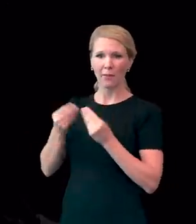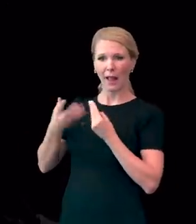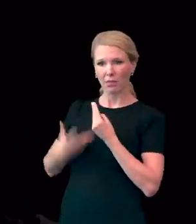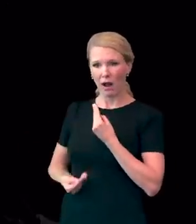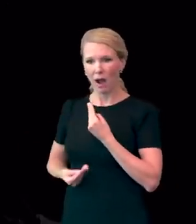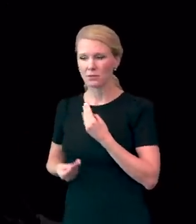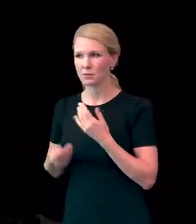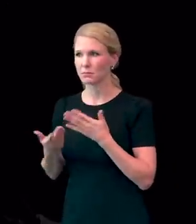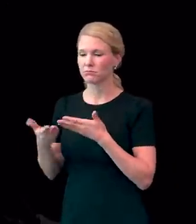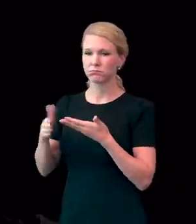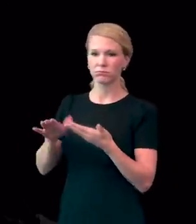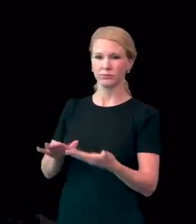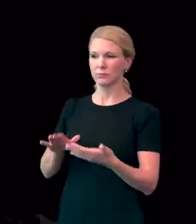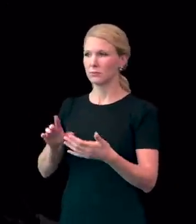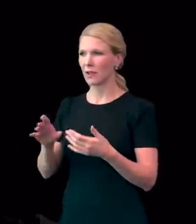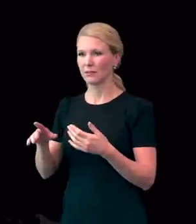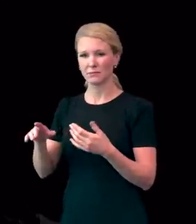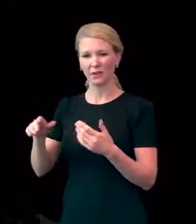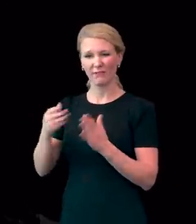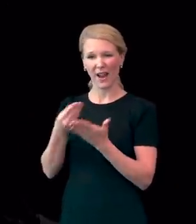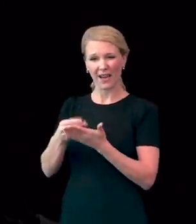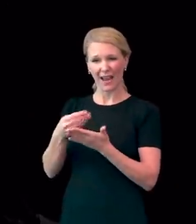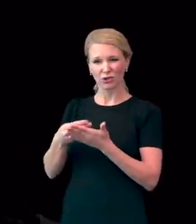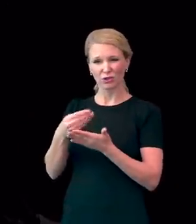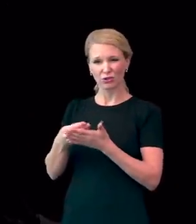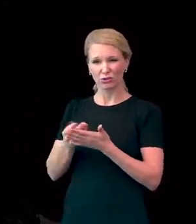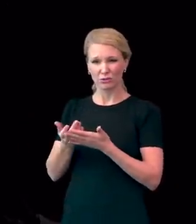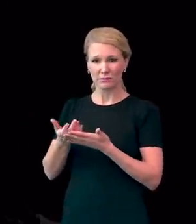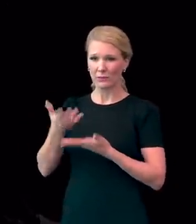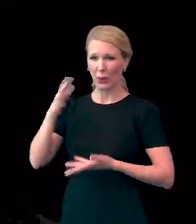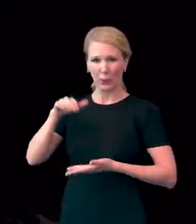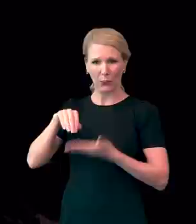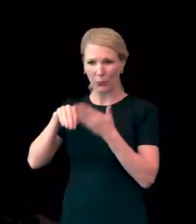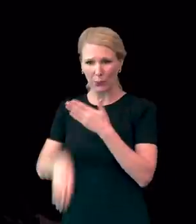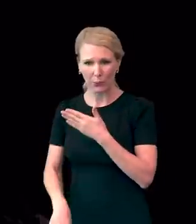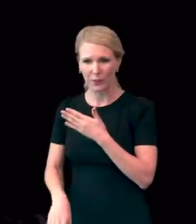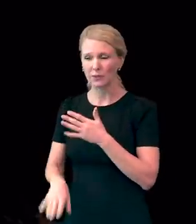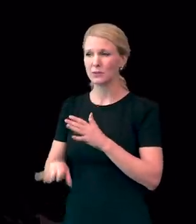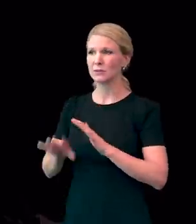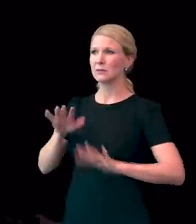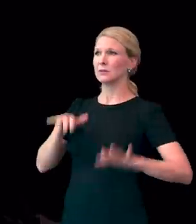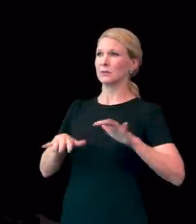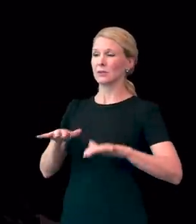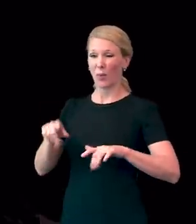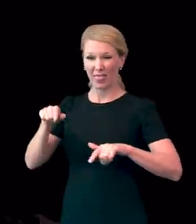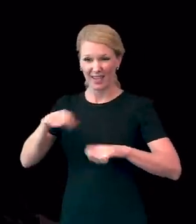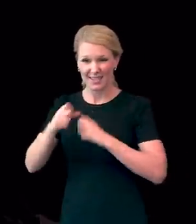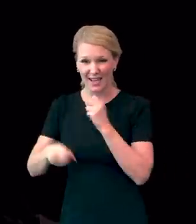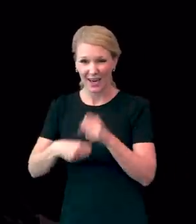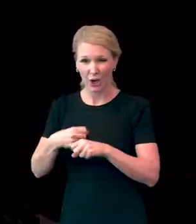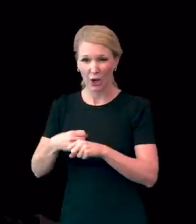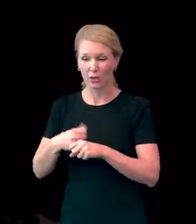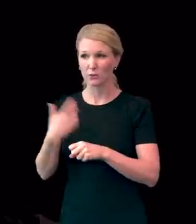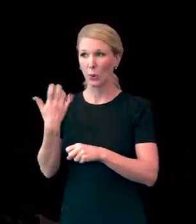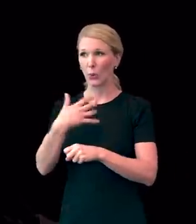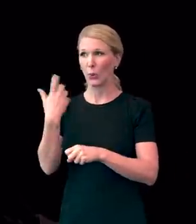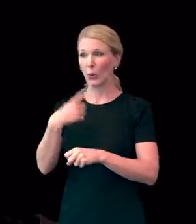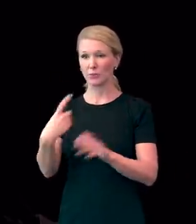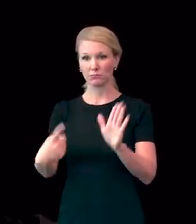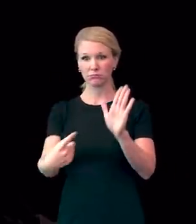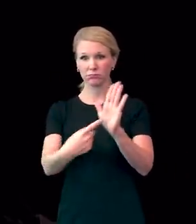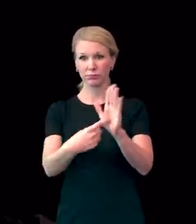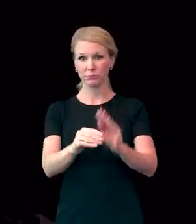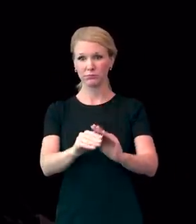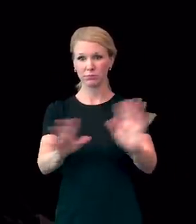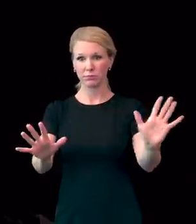their financial, emotional, and psychological stability shaken. This year has shed a blinding light on the issues that we face as a society, such